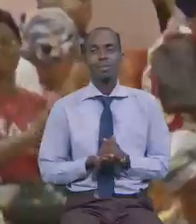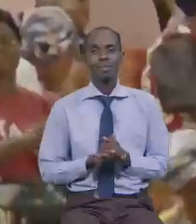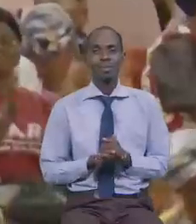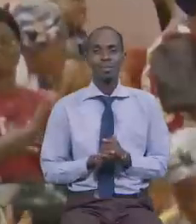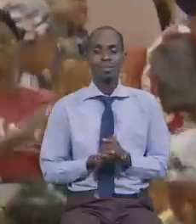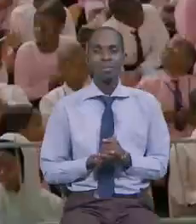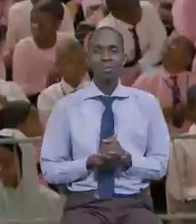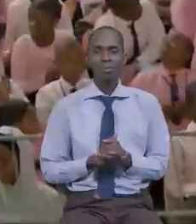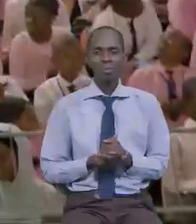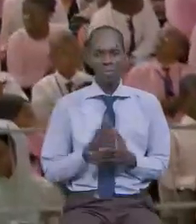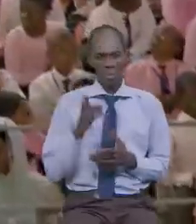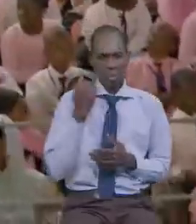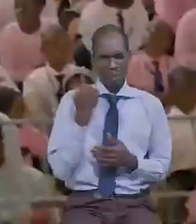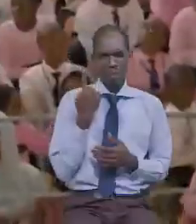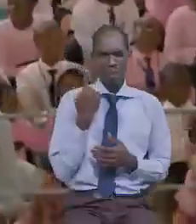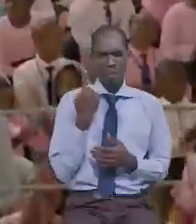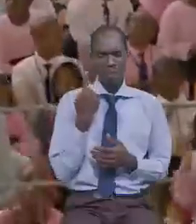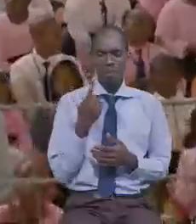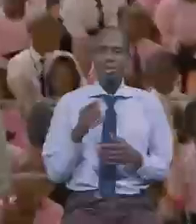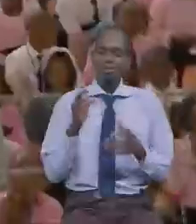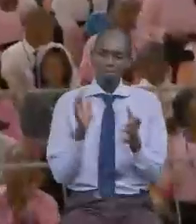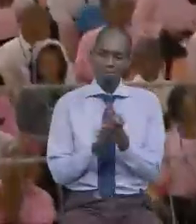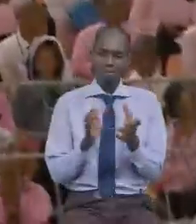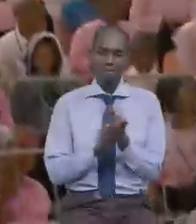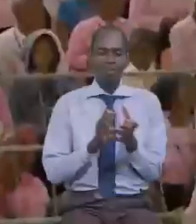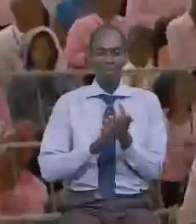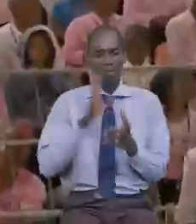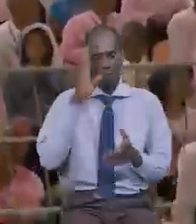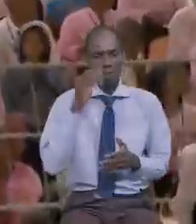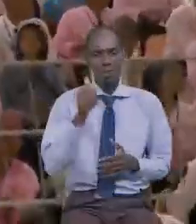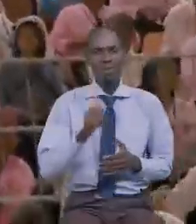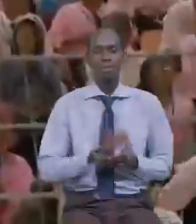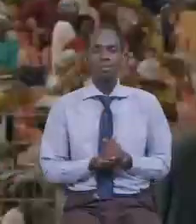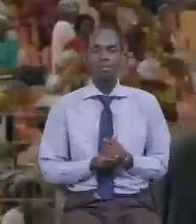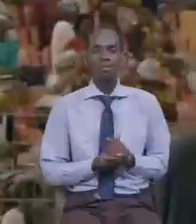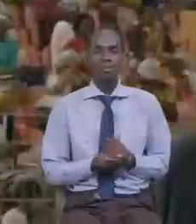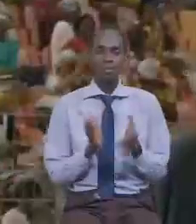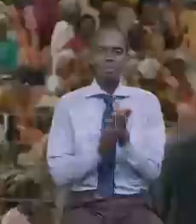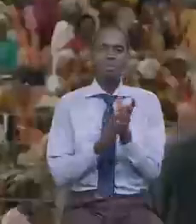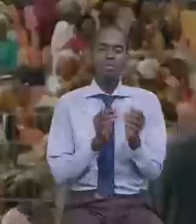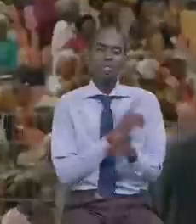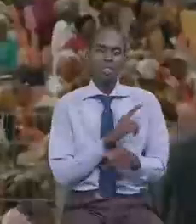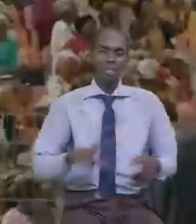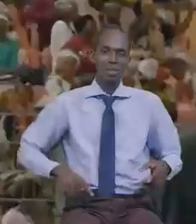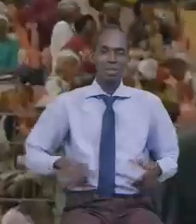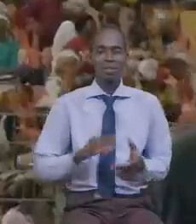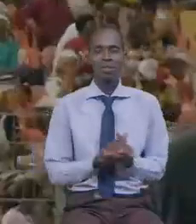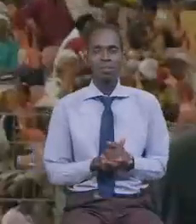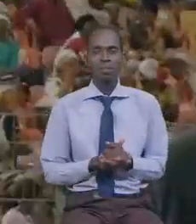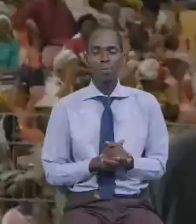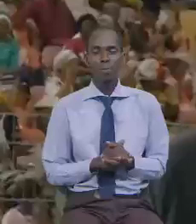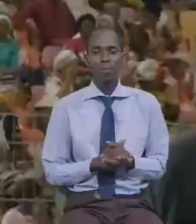You understand? Clap for yourself. Praise the Lord. I did